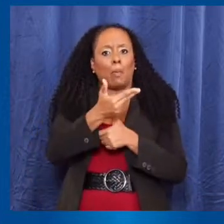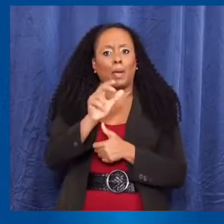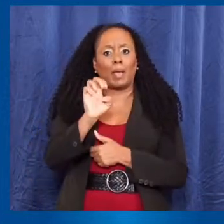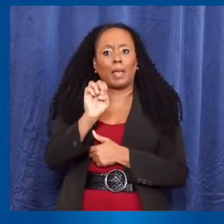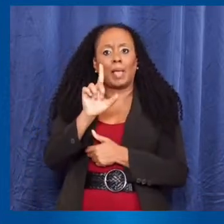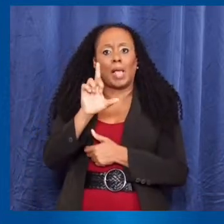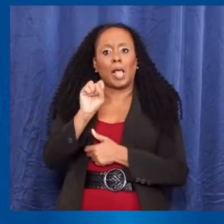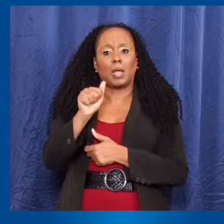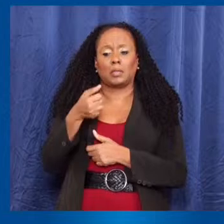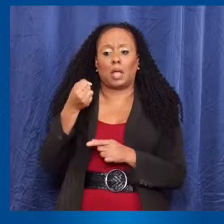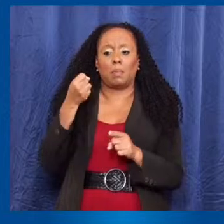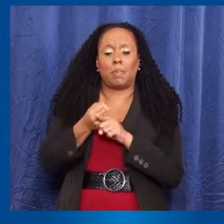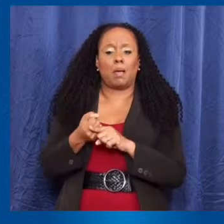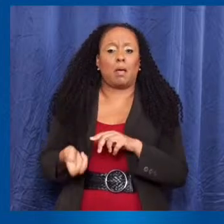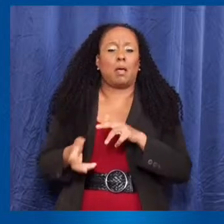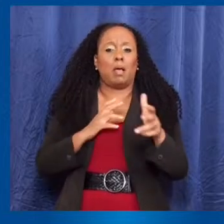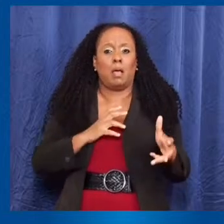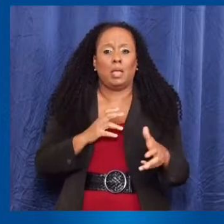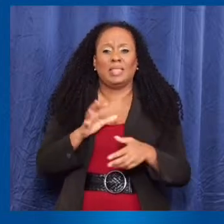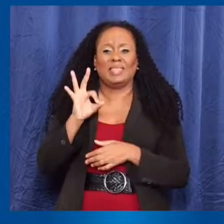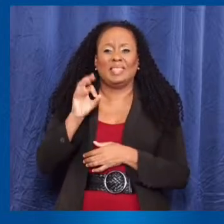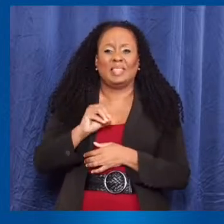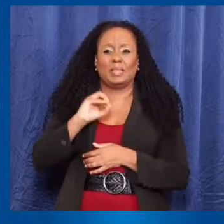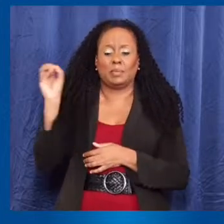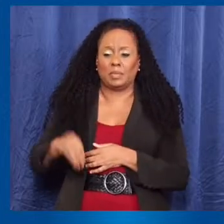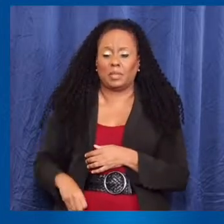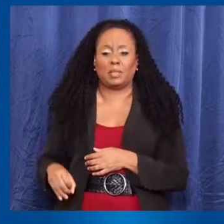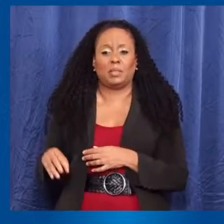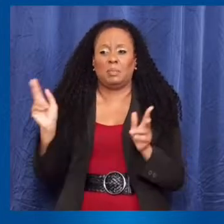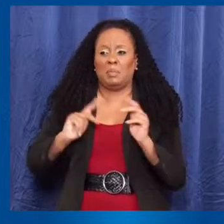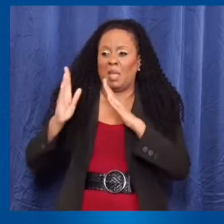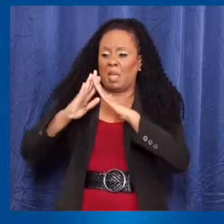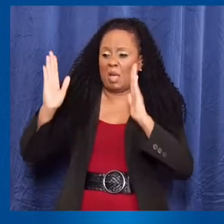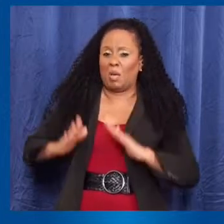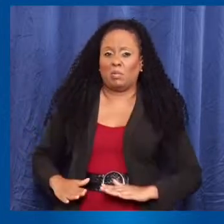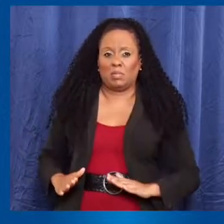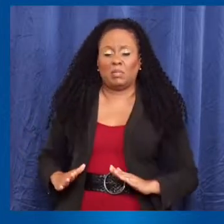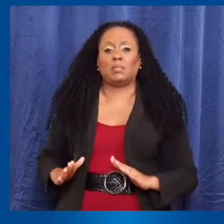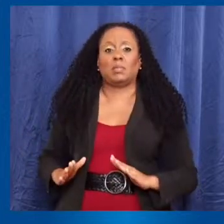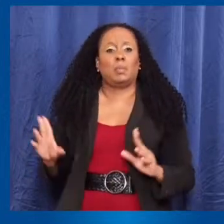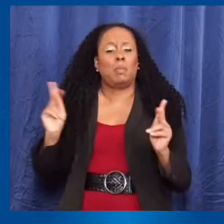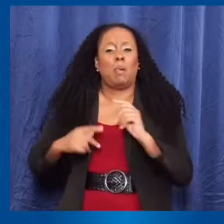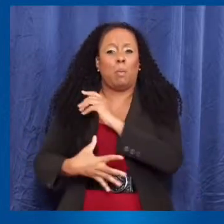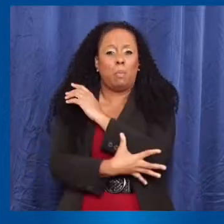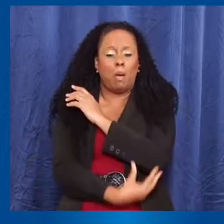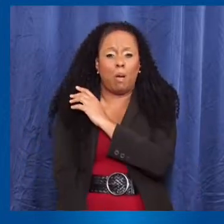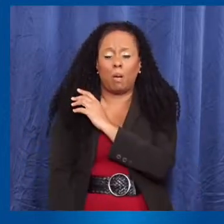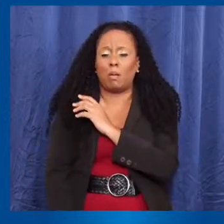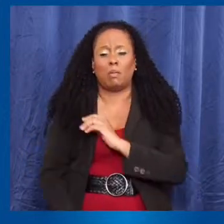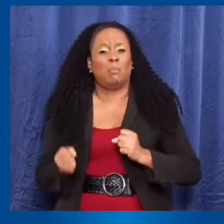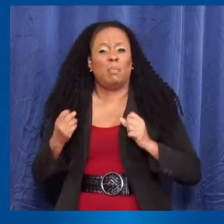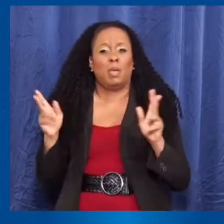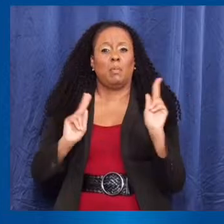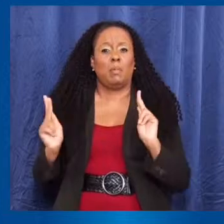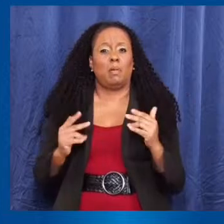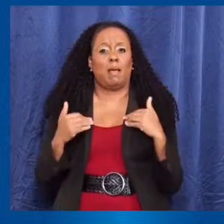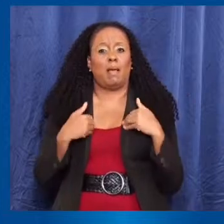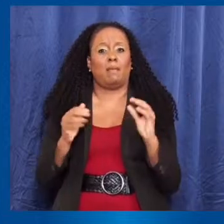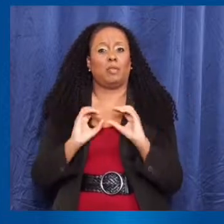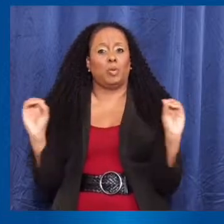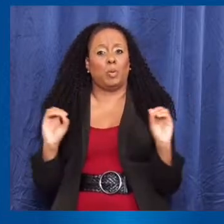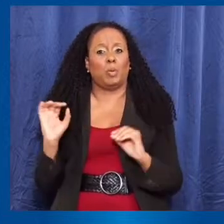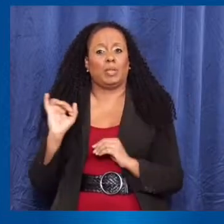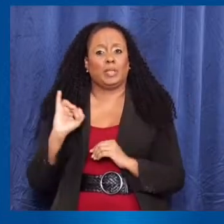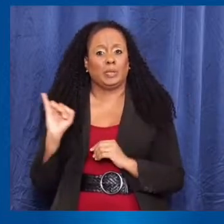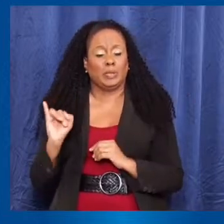damaged were people below the poverty line. And 95% of those people were uninsured. So you begin